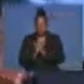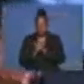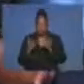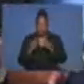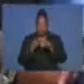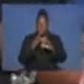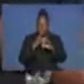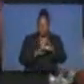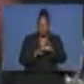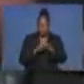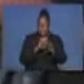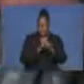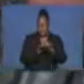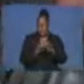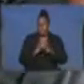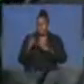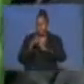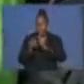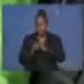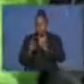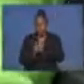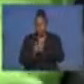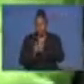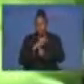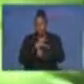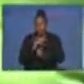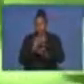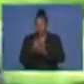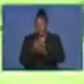that the document is with the Ministry of Finance.